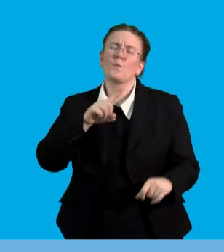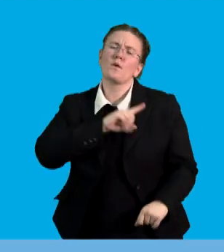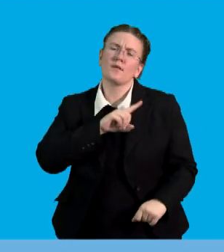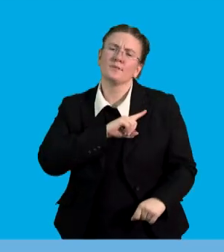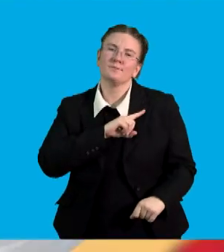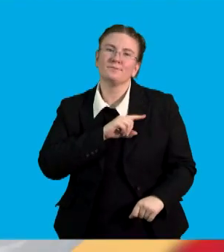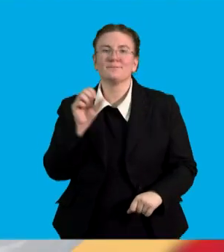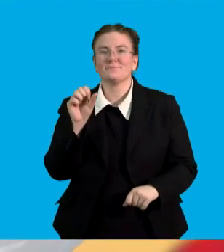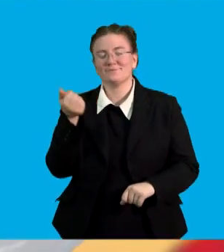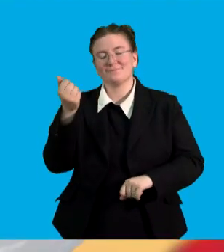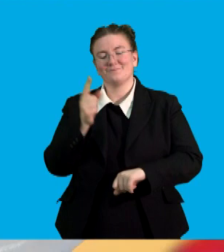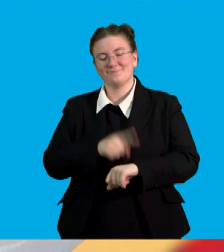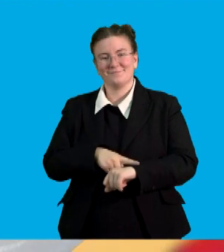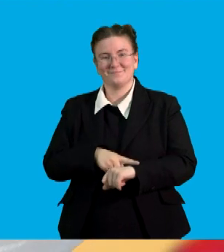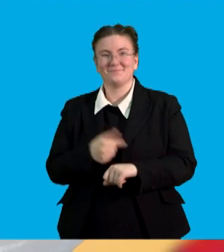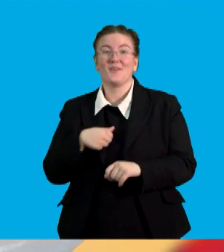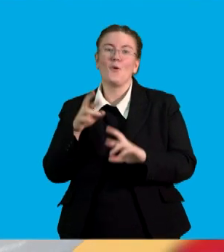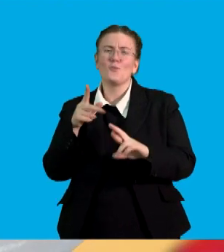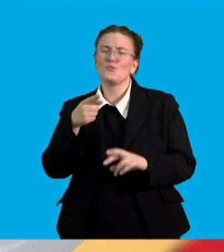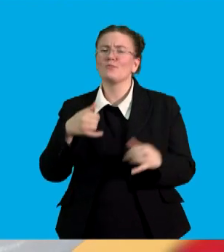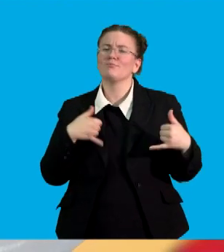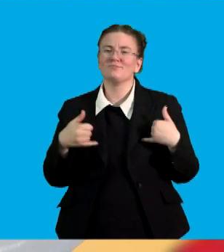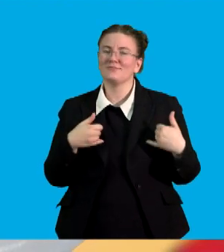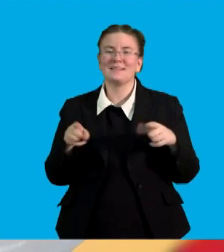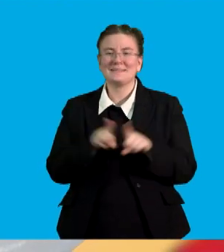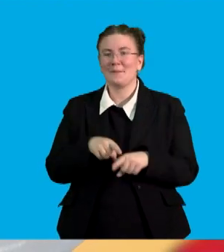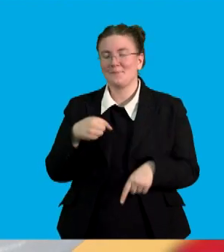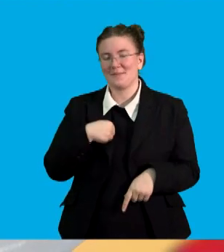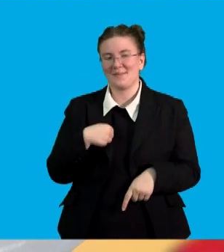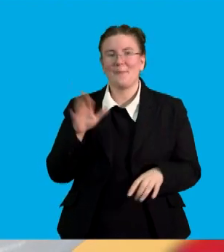Now, until I see you next time, I hope you had as much fun as I did.